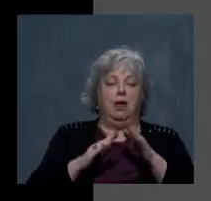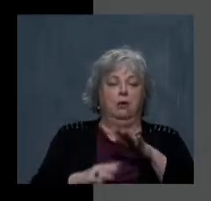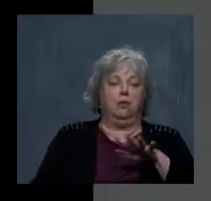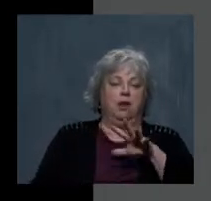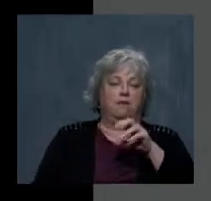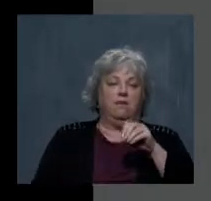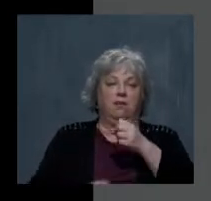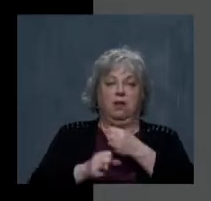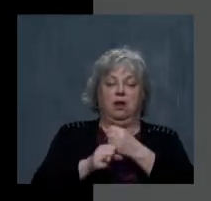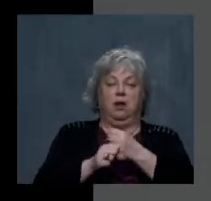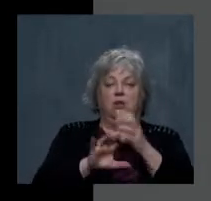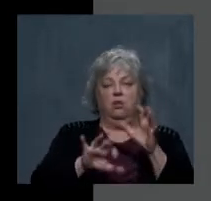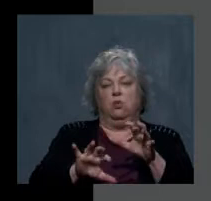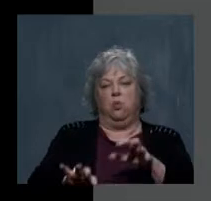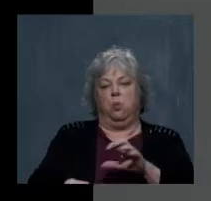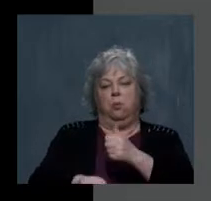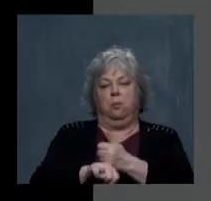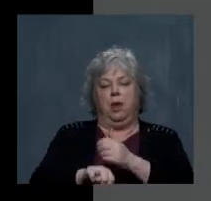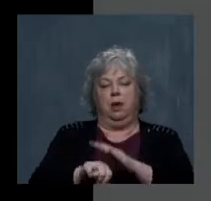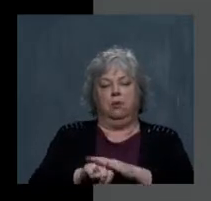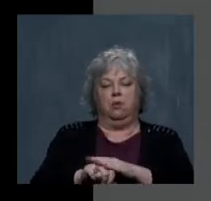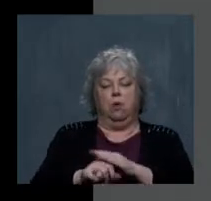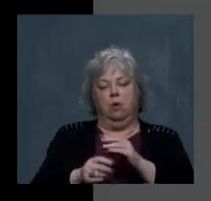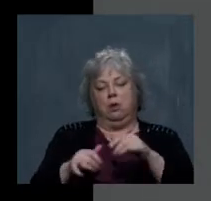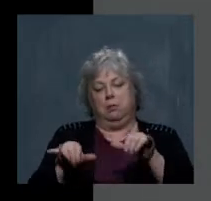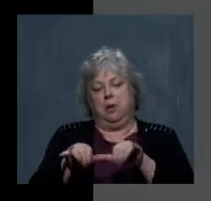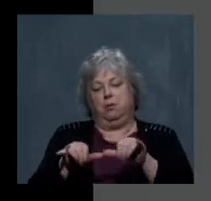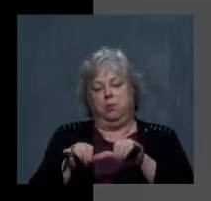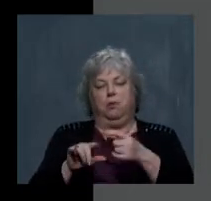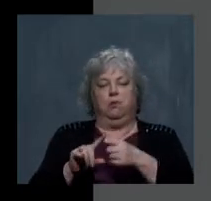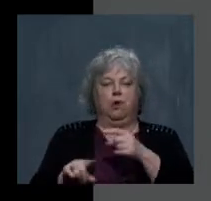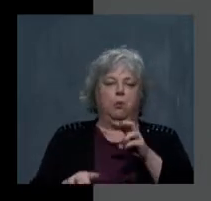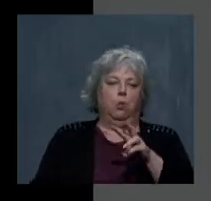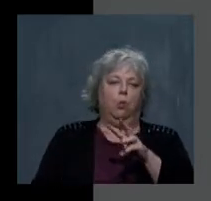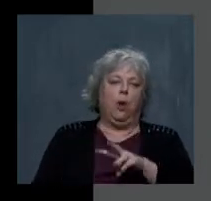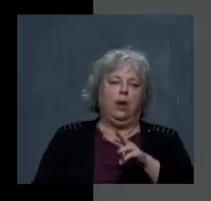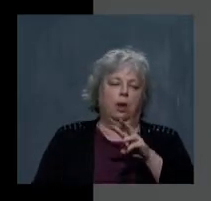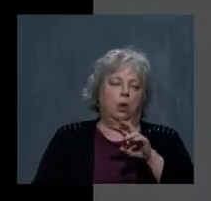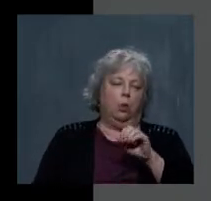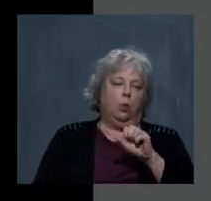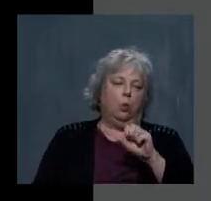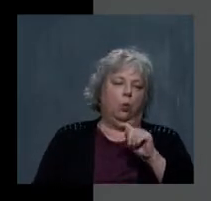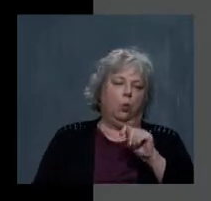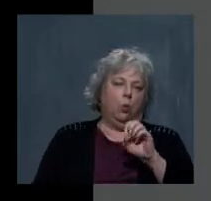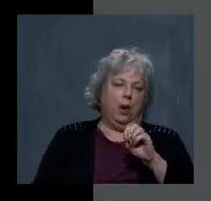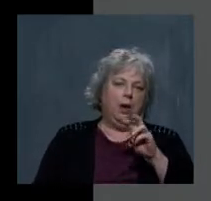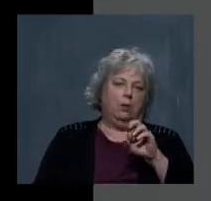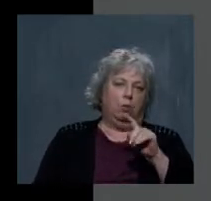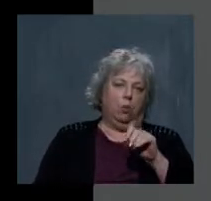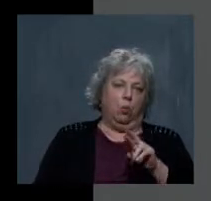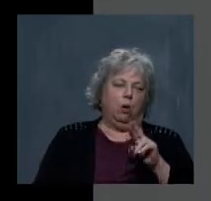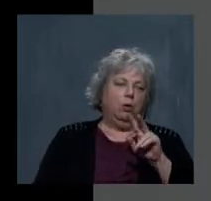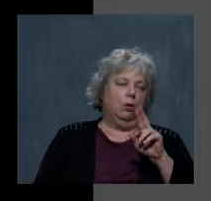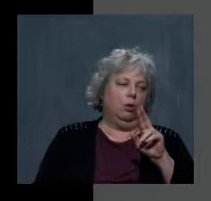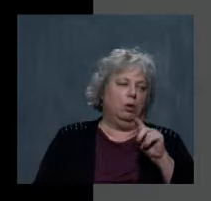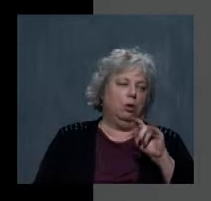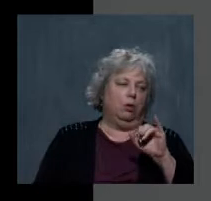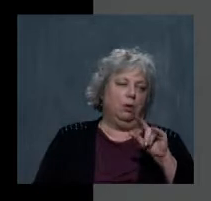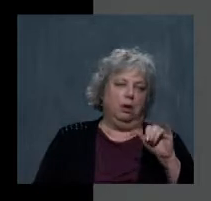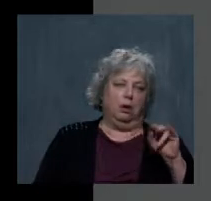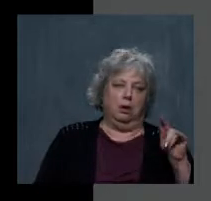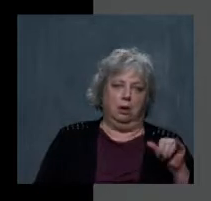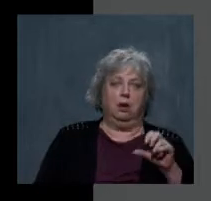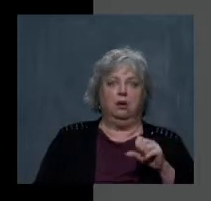50-year storm based on gauge data from the wastewater utility and intensities that we occurred. So there